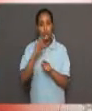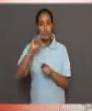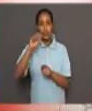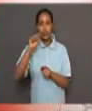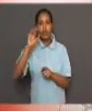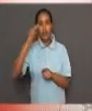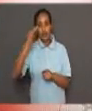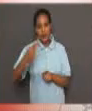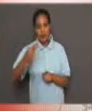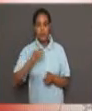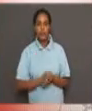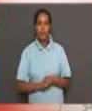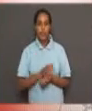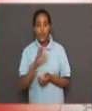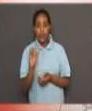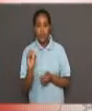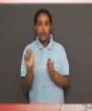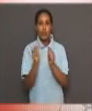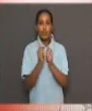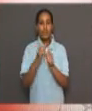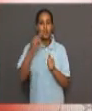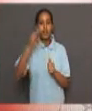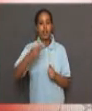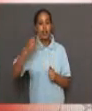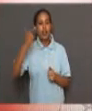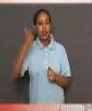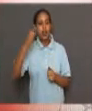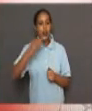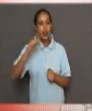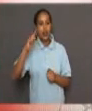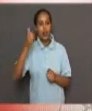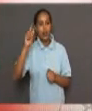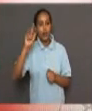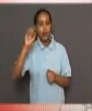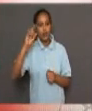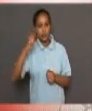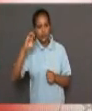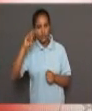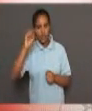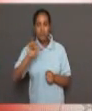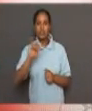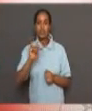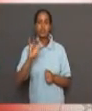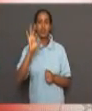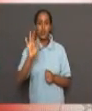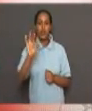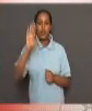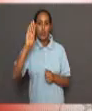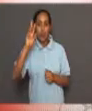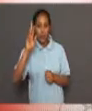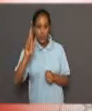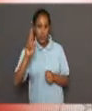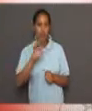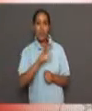sodium hydride and with halogens such as fluorine, chlorine,